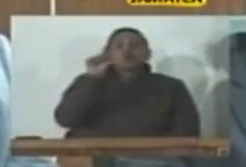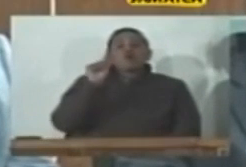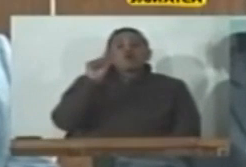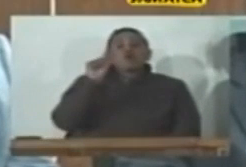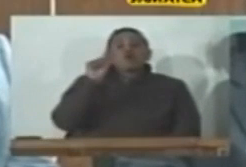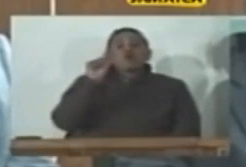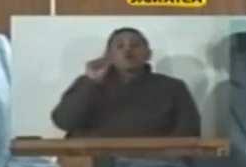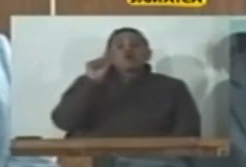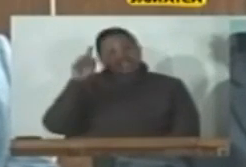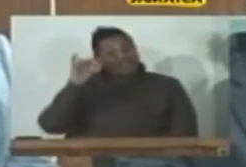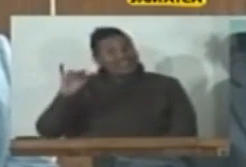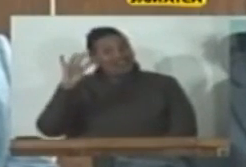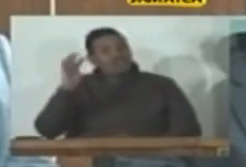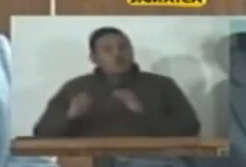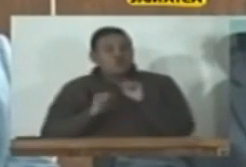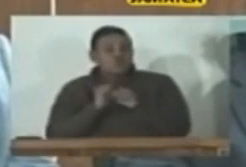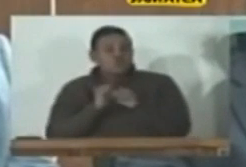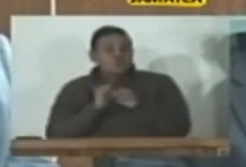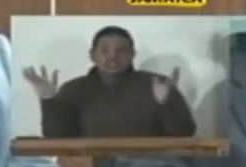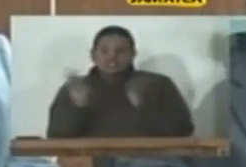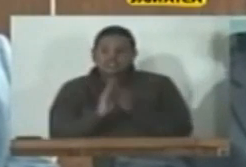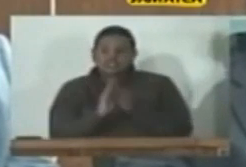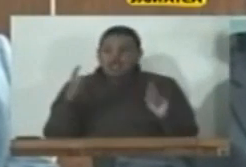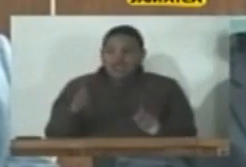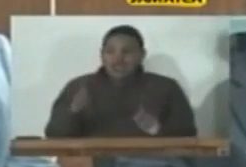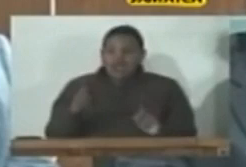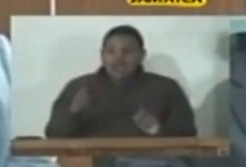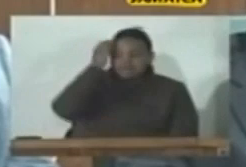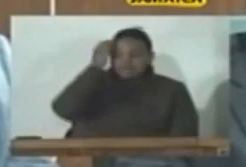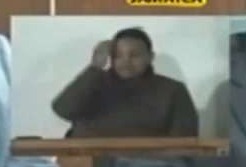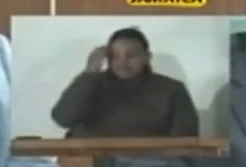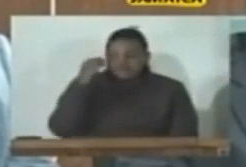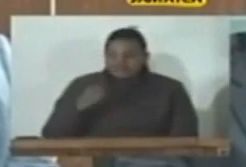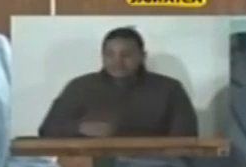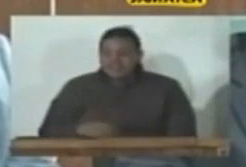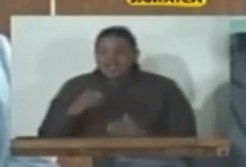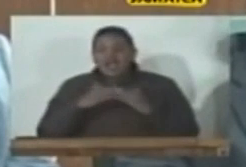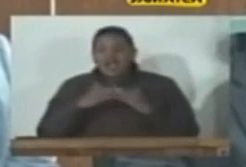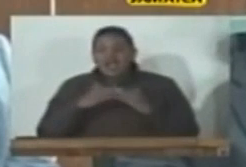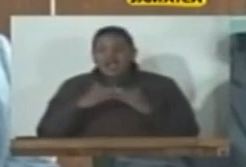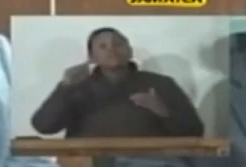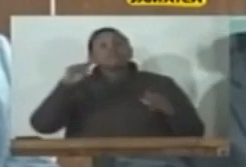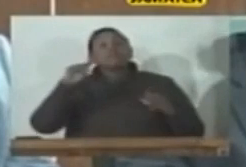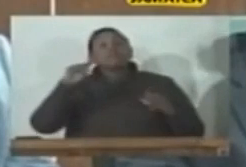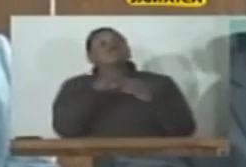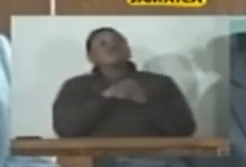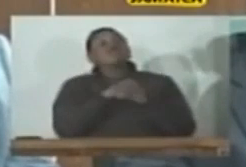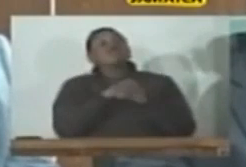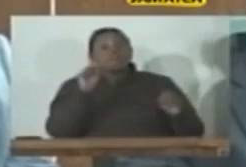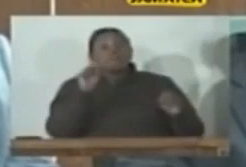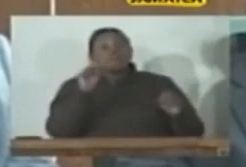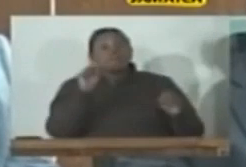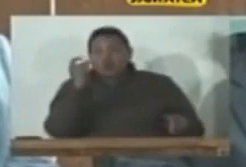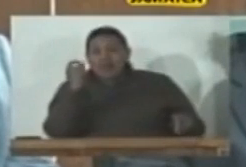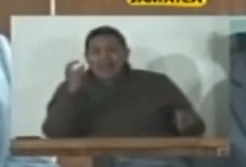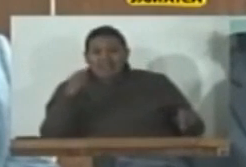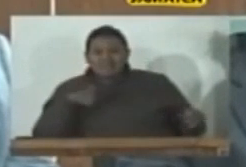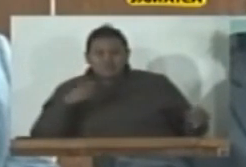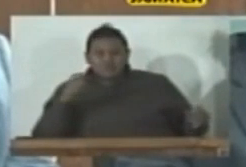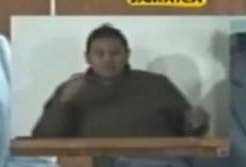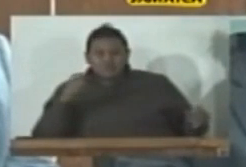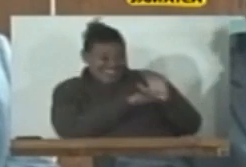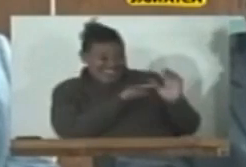PNP was voted back into power in 2011, we turned that negative around. We restored the public finances to a